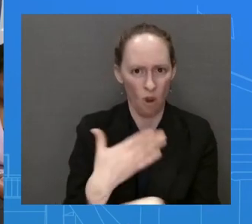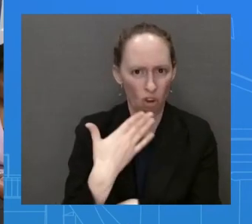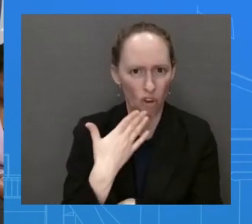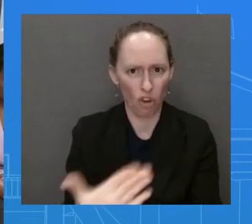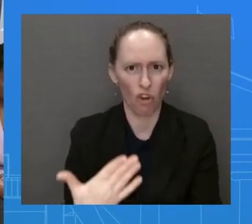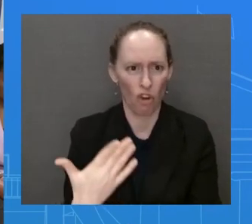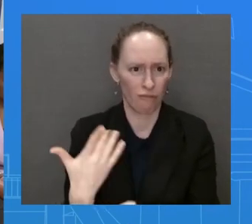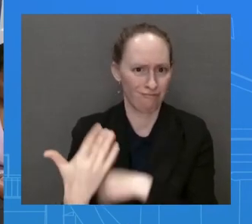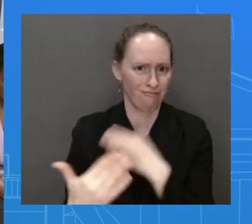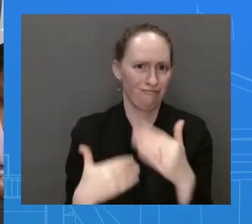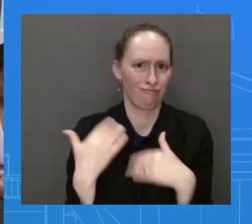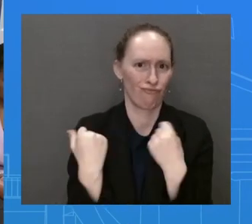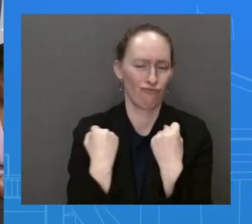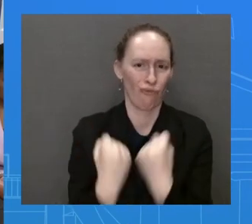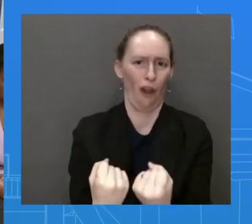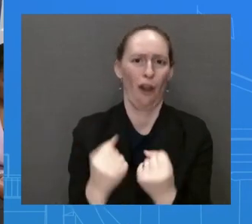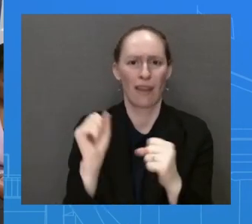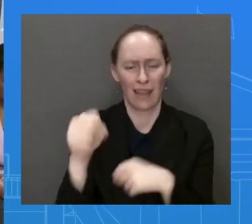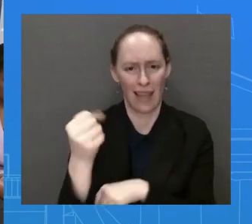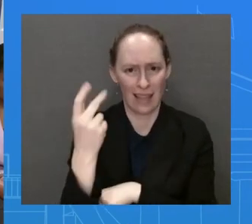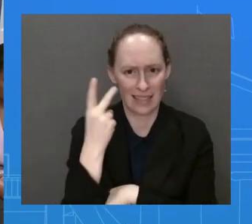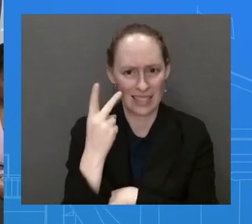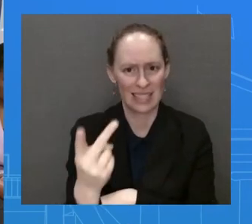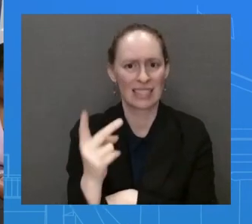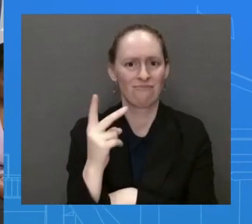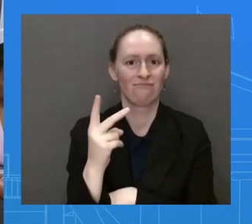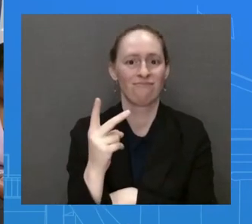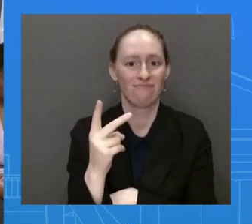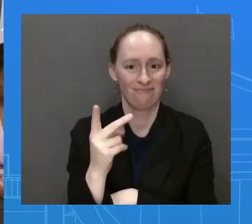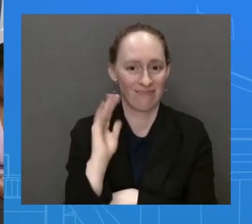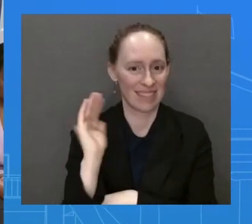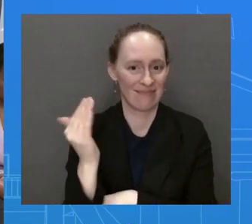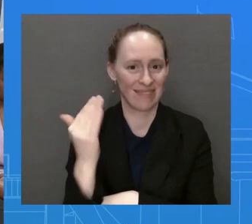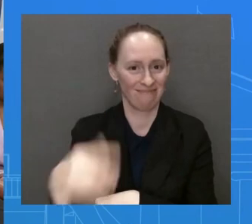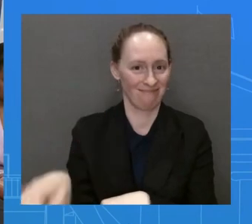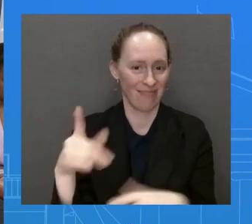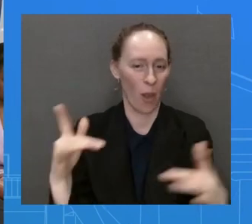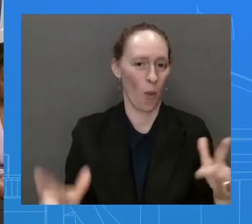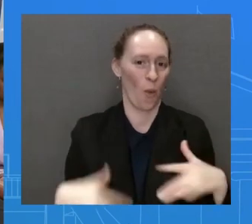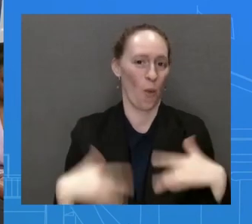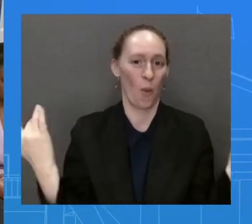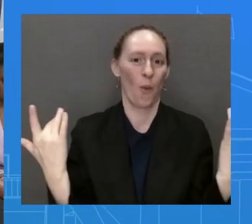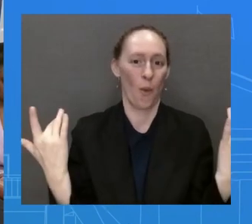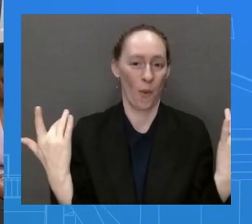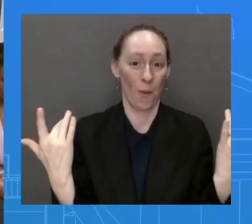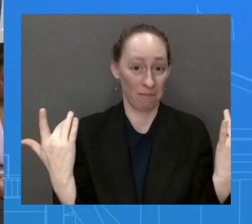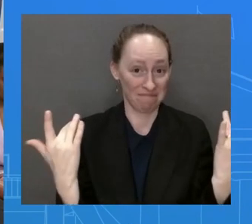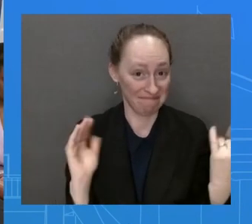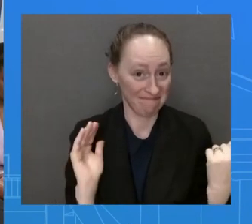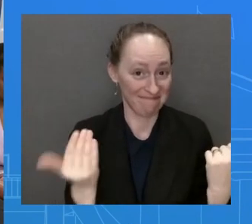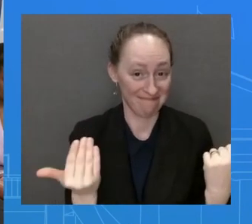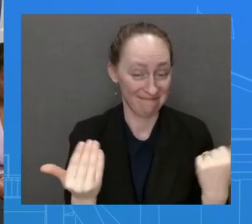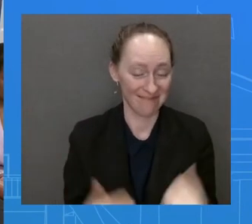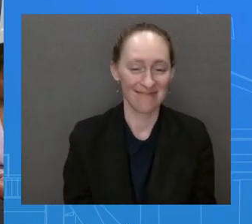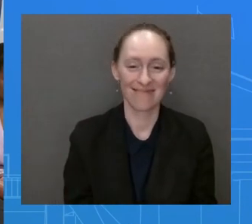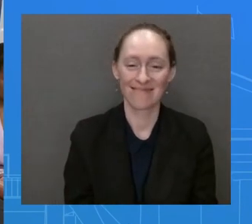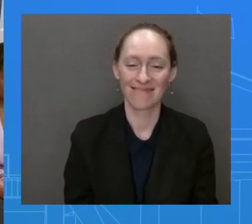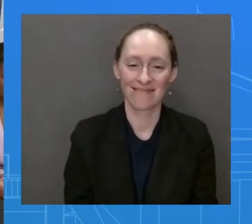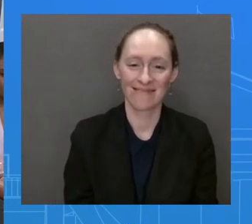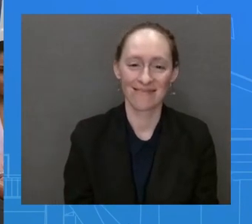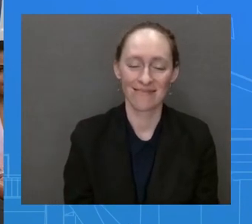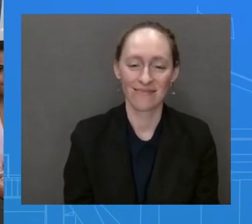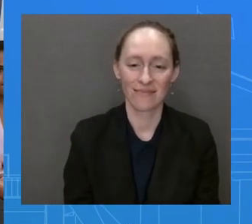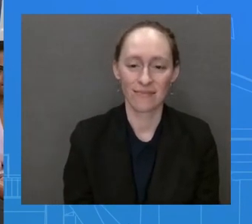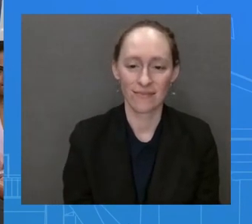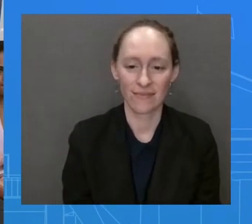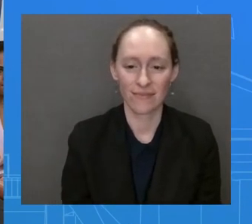know, jazzed about that, it seems, on TV in the last 24 hours or so. Is it fair to say the White House is thinking this is what a soft landing